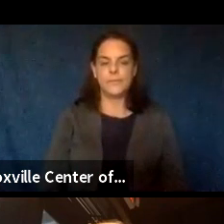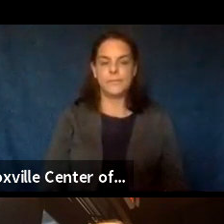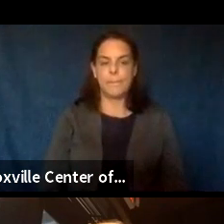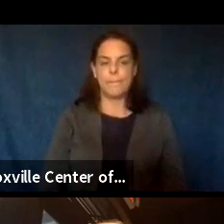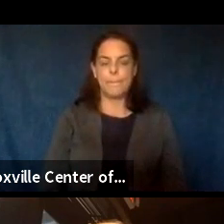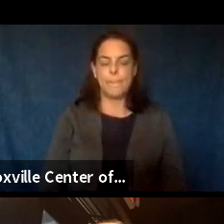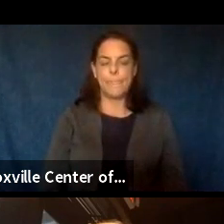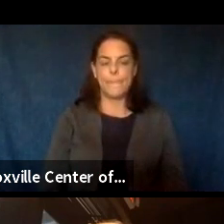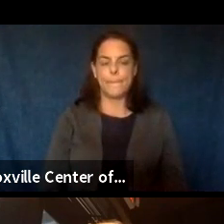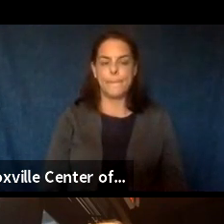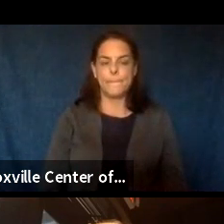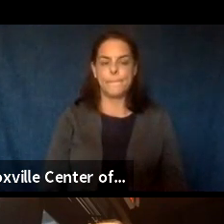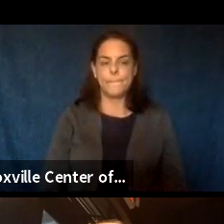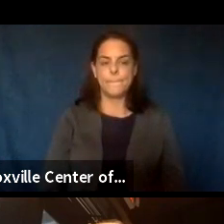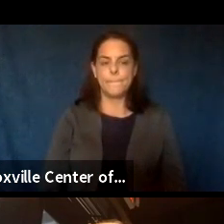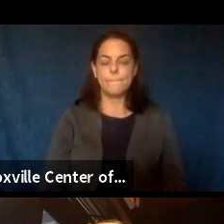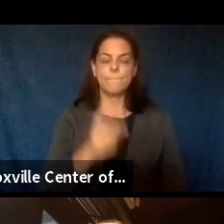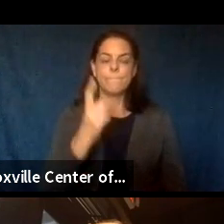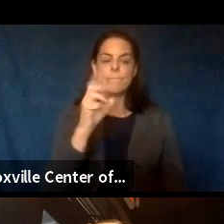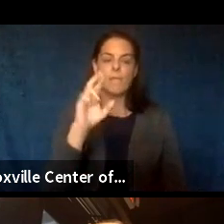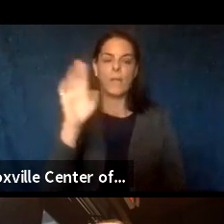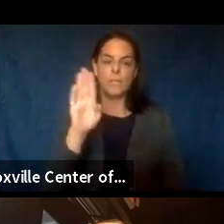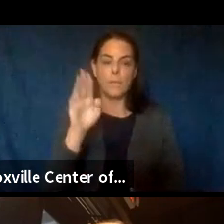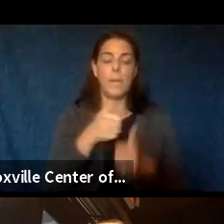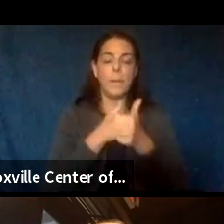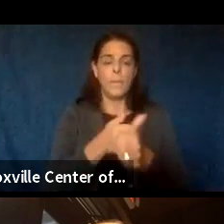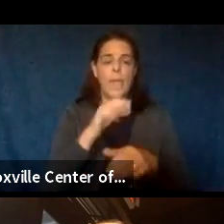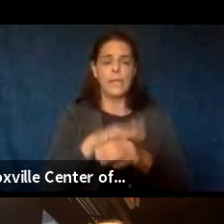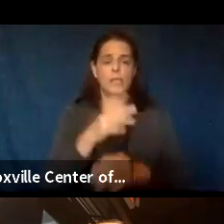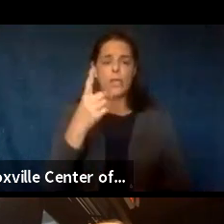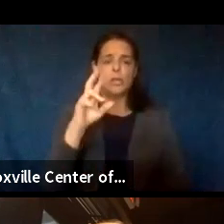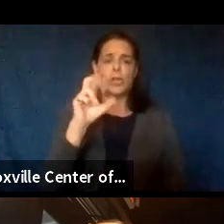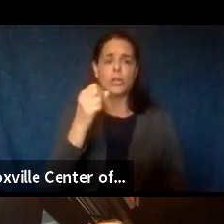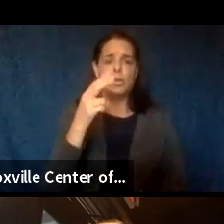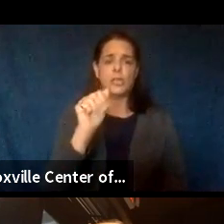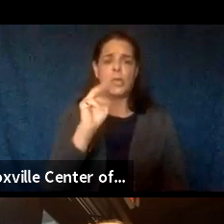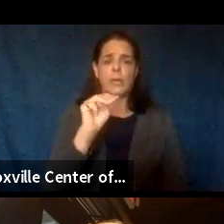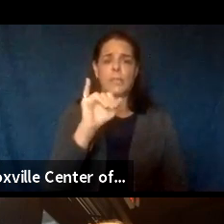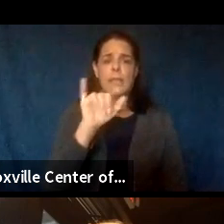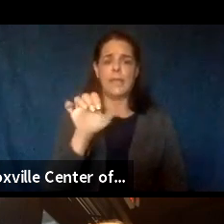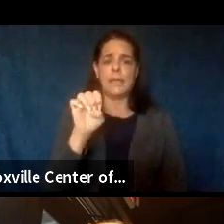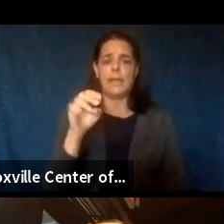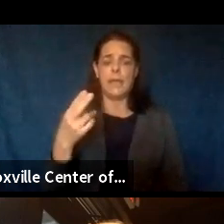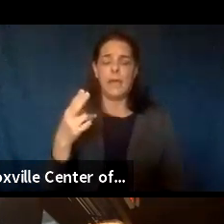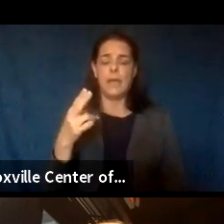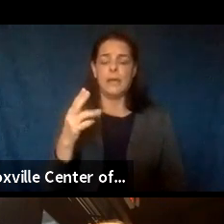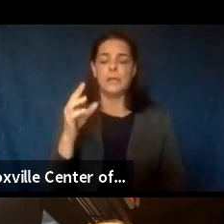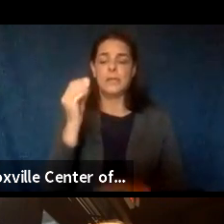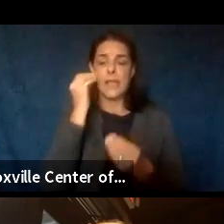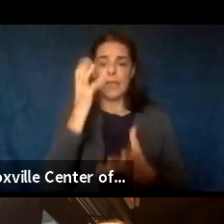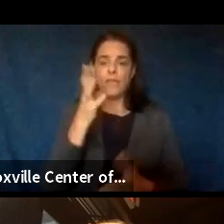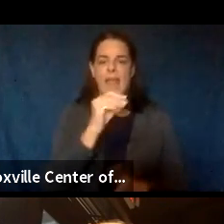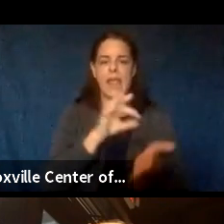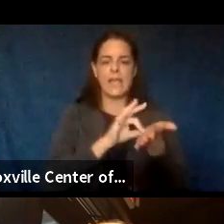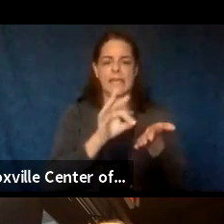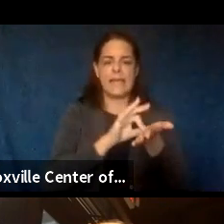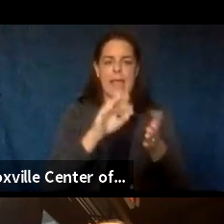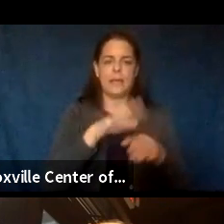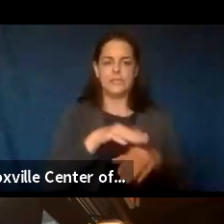Based on Dr. Shamia's data and case counts across the state, if you look